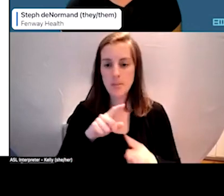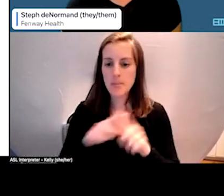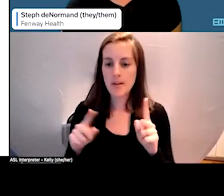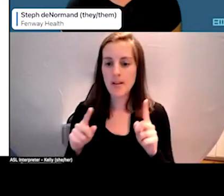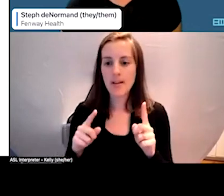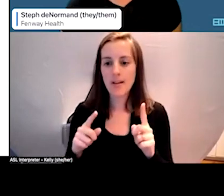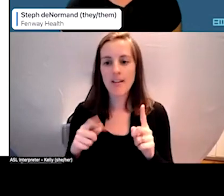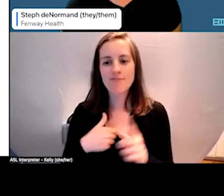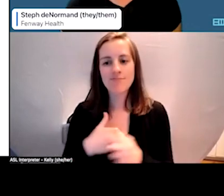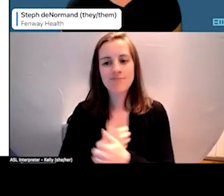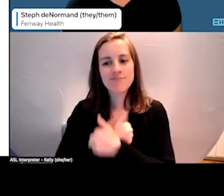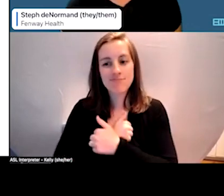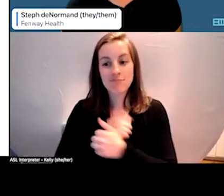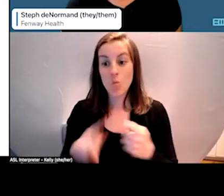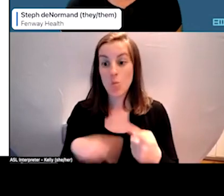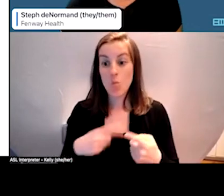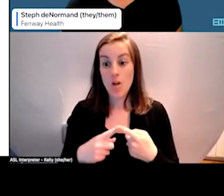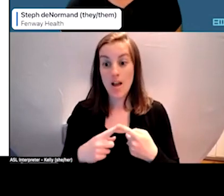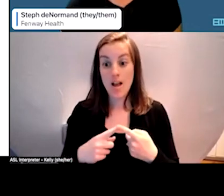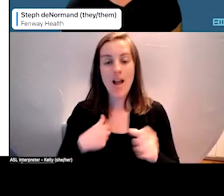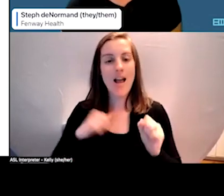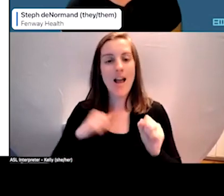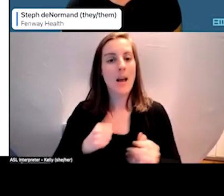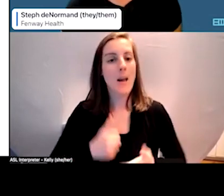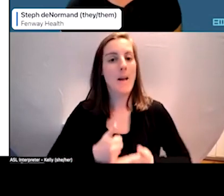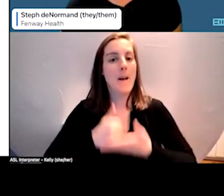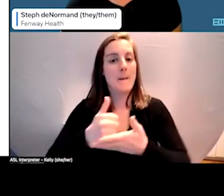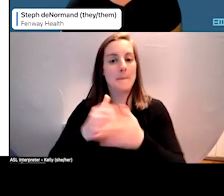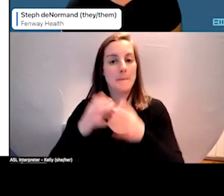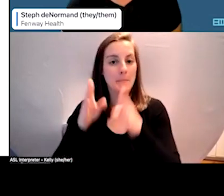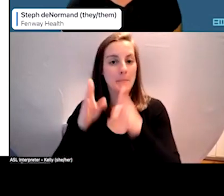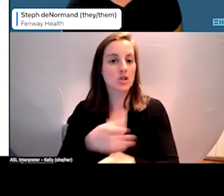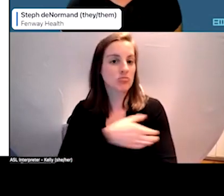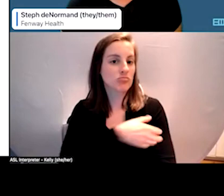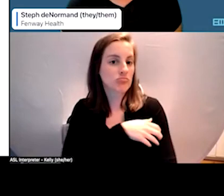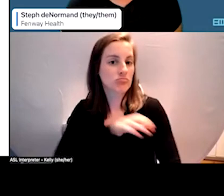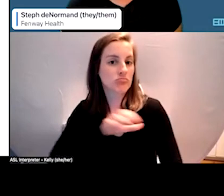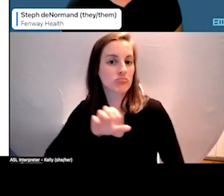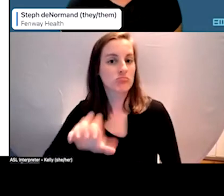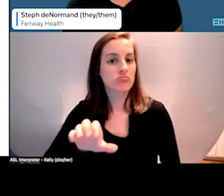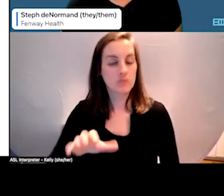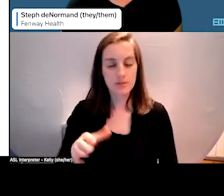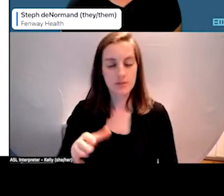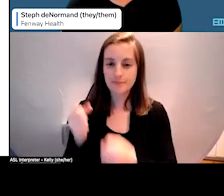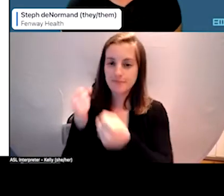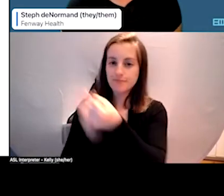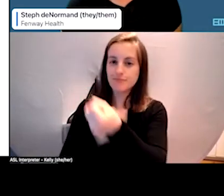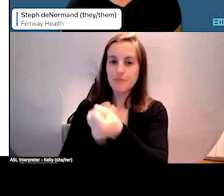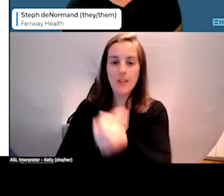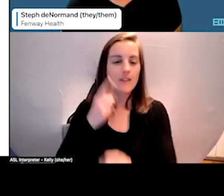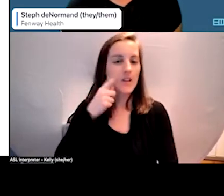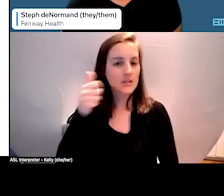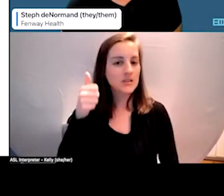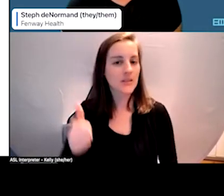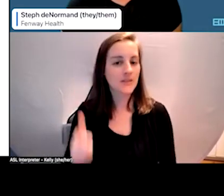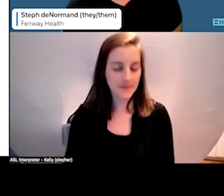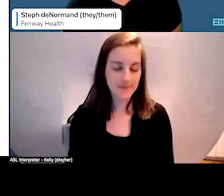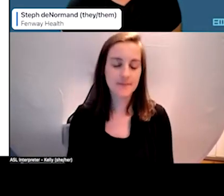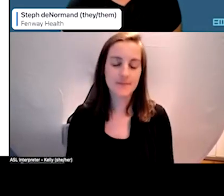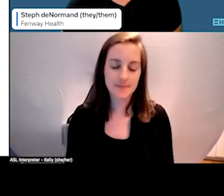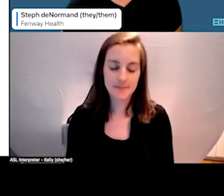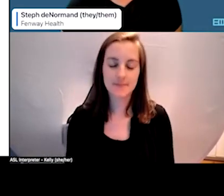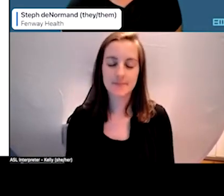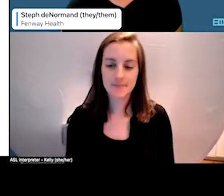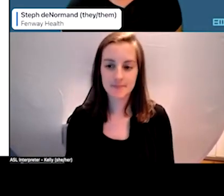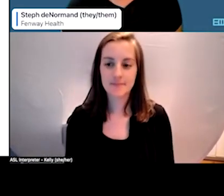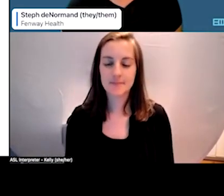when I am able to help someone, or when someone is able to themselves take on that advocacy, be able